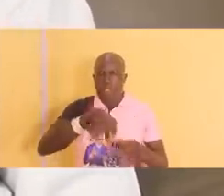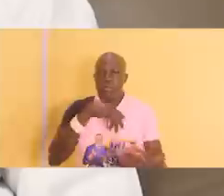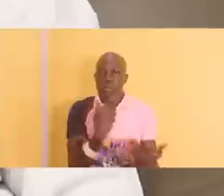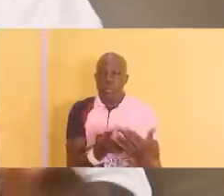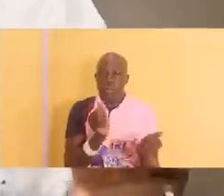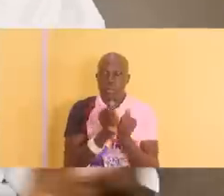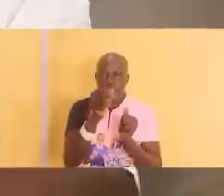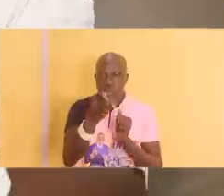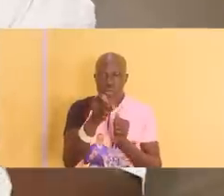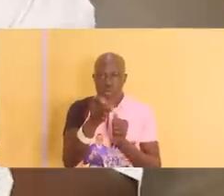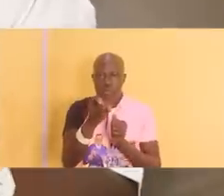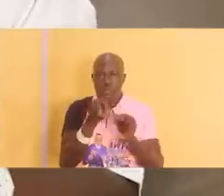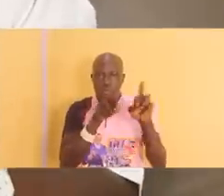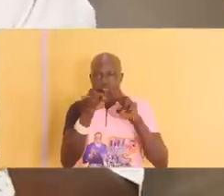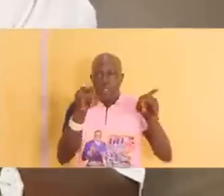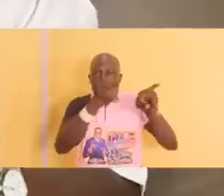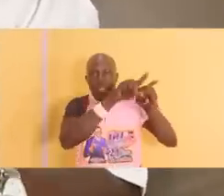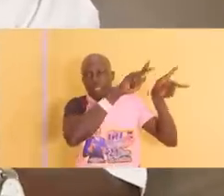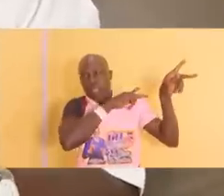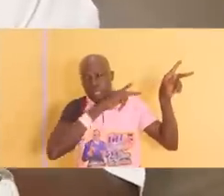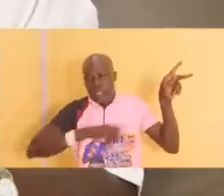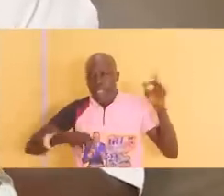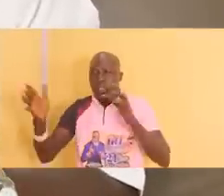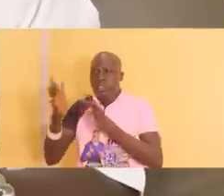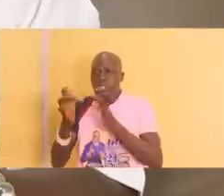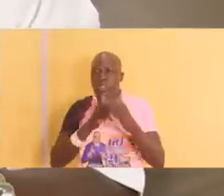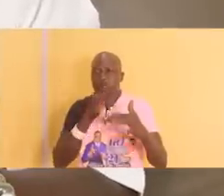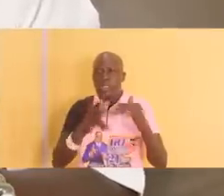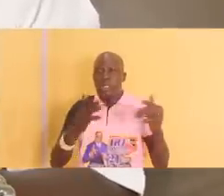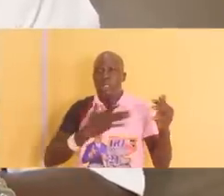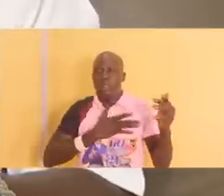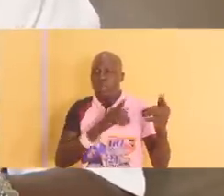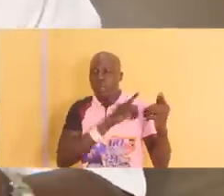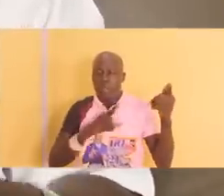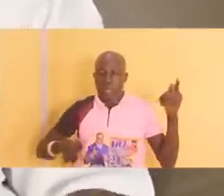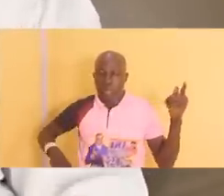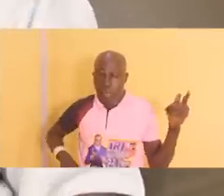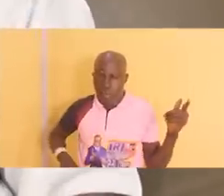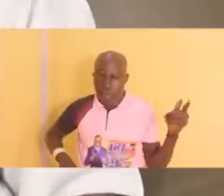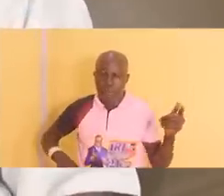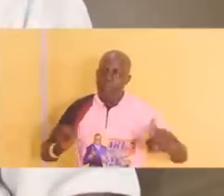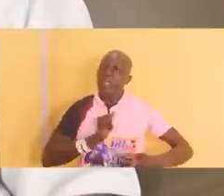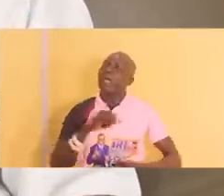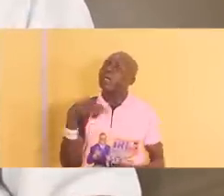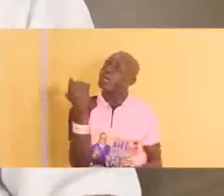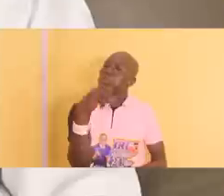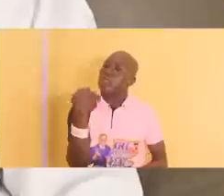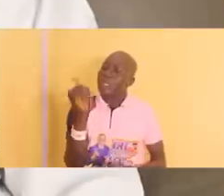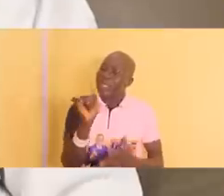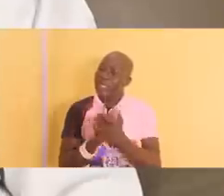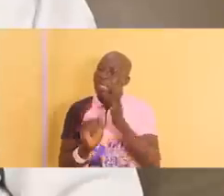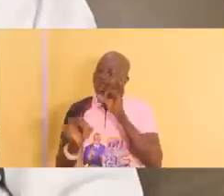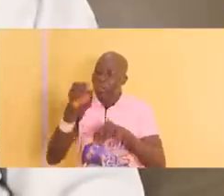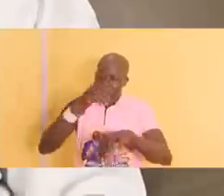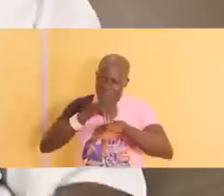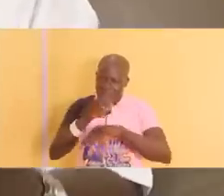get that for. It is your receive. Wa ṣe bí ọba. You reign as king. Jesus. Olúwa wa. In Jesus name, O Lord. Mo sọ pé tó bá fẹ́ ṣe message.